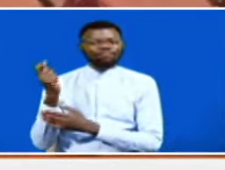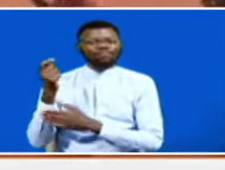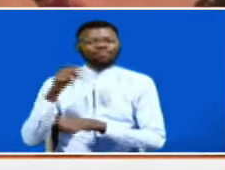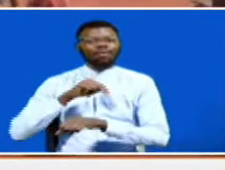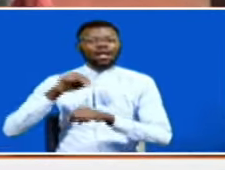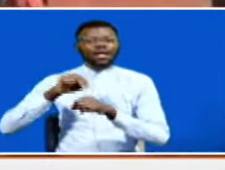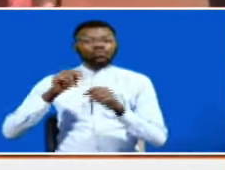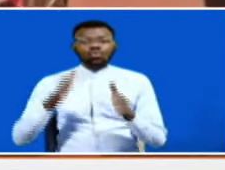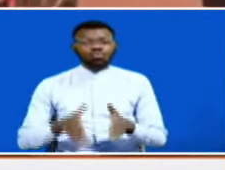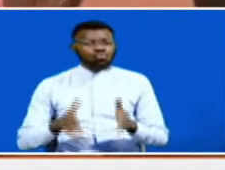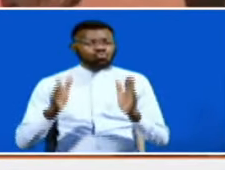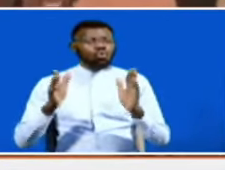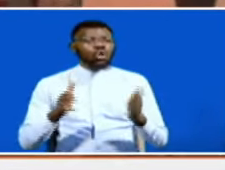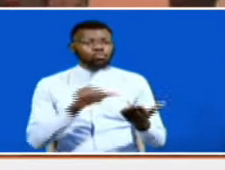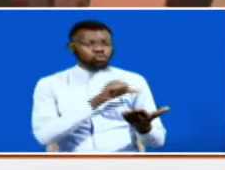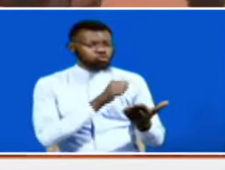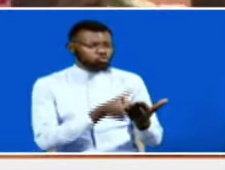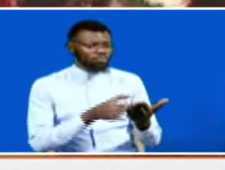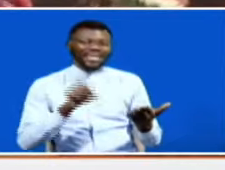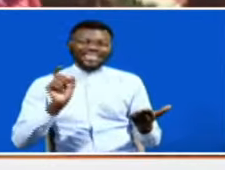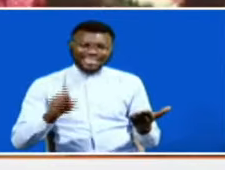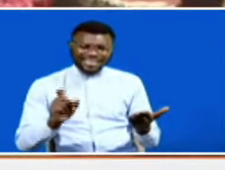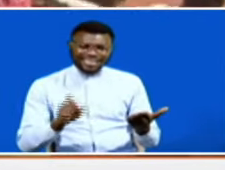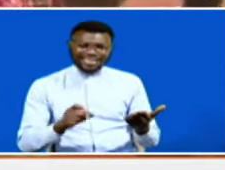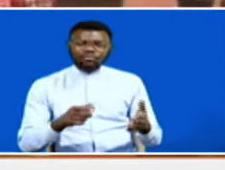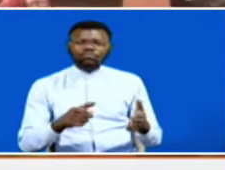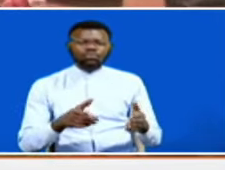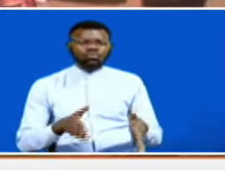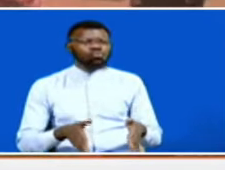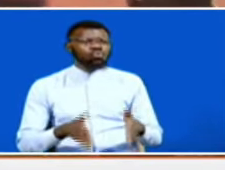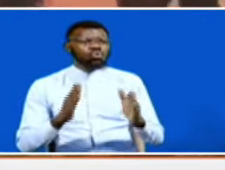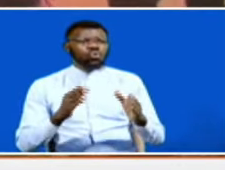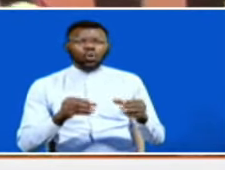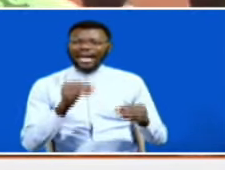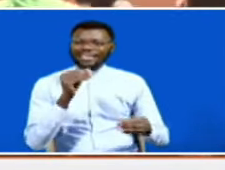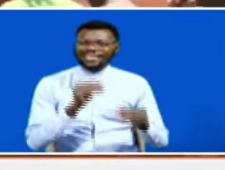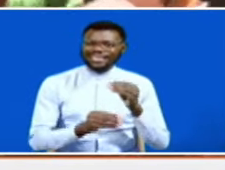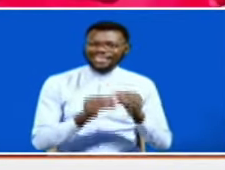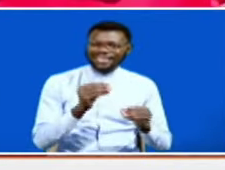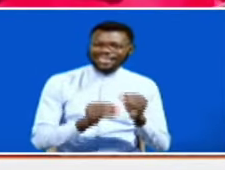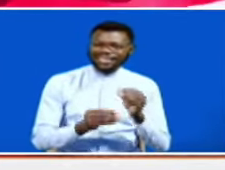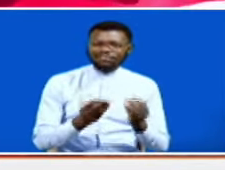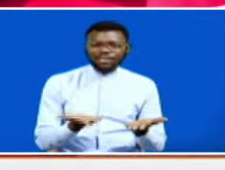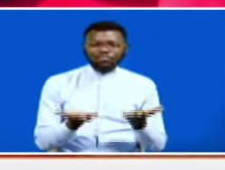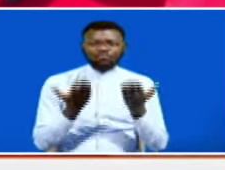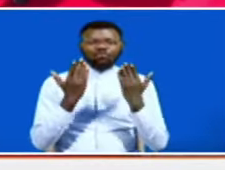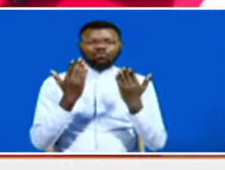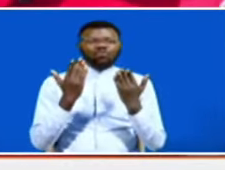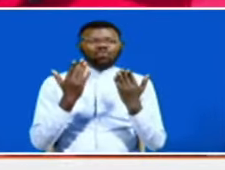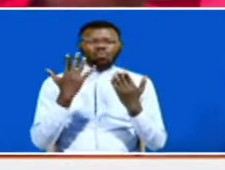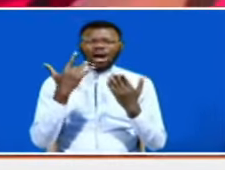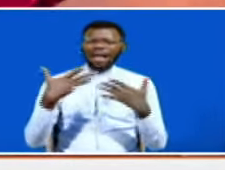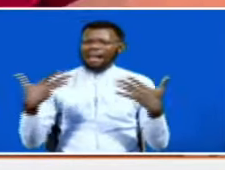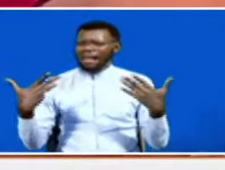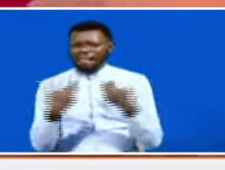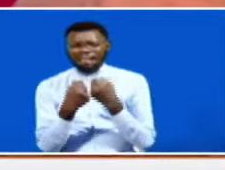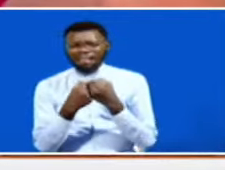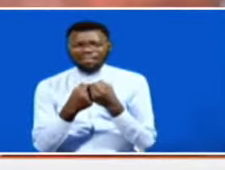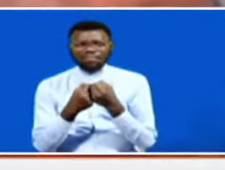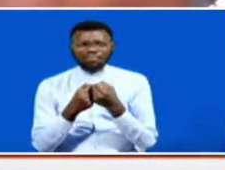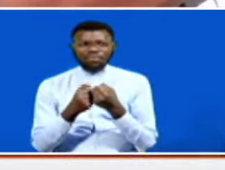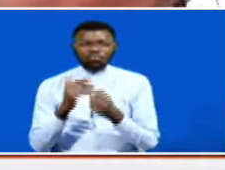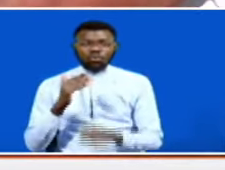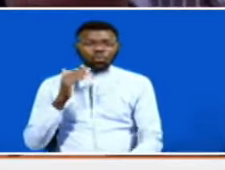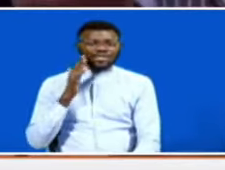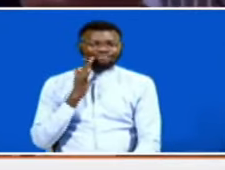KENHA, to raise the status of the county's road due to the high number of trucks using the road. Barabara tundo shida ambayo inafanya ajali